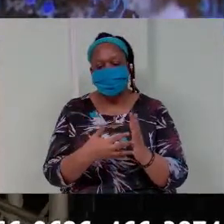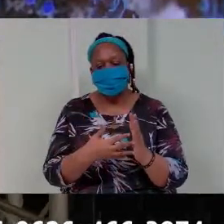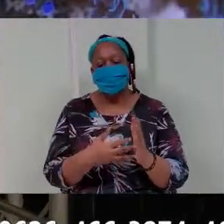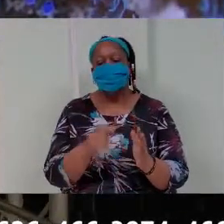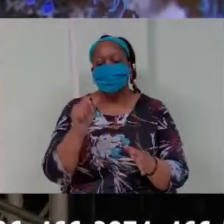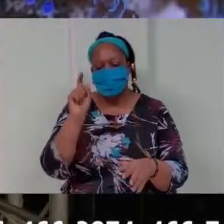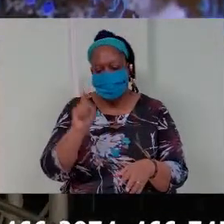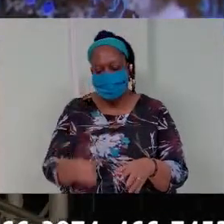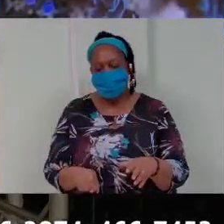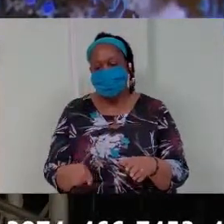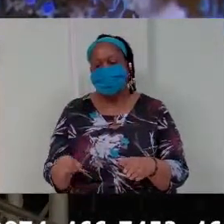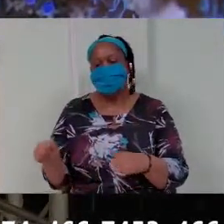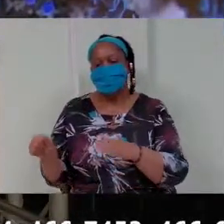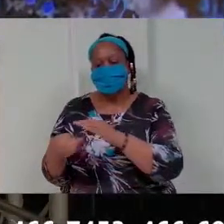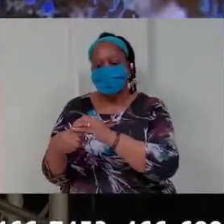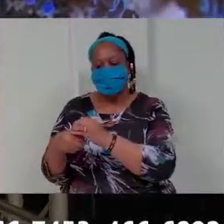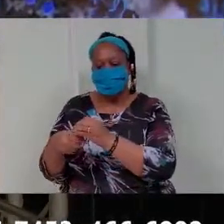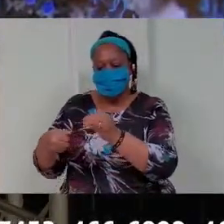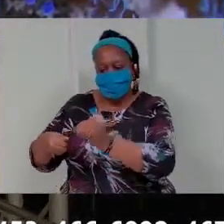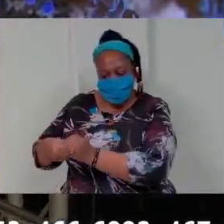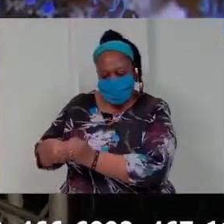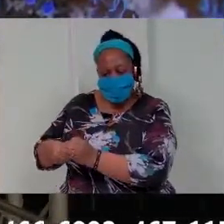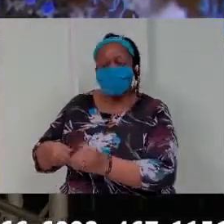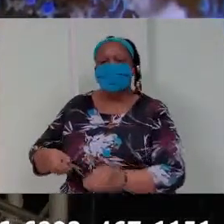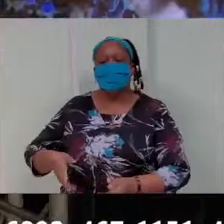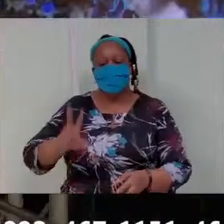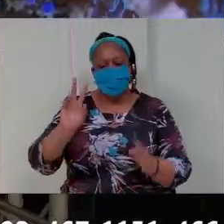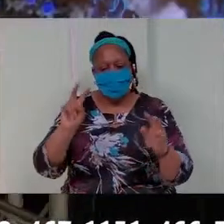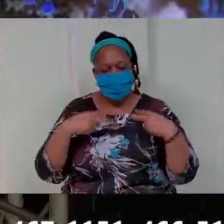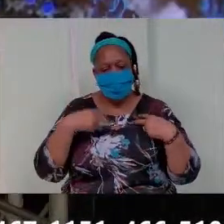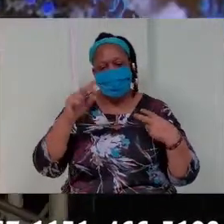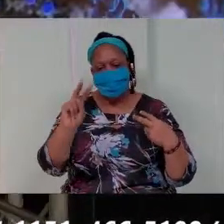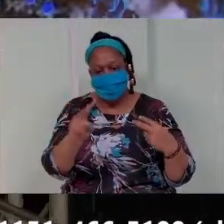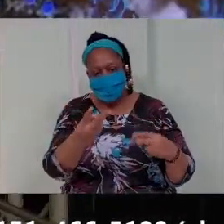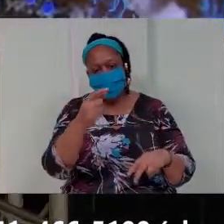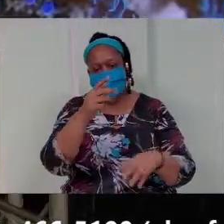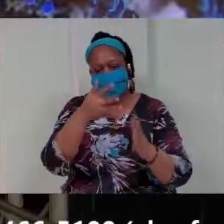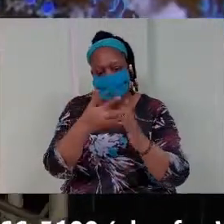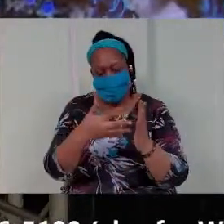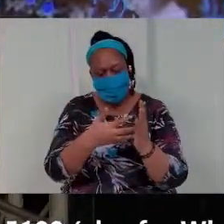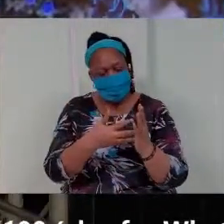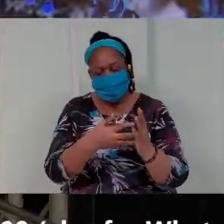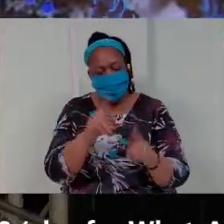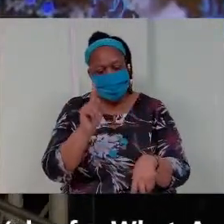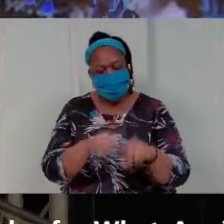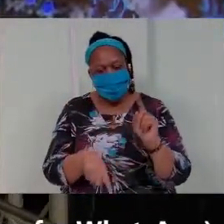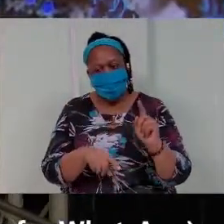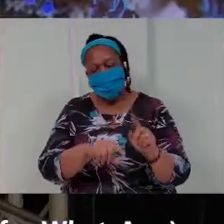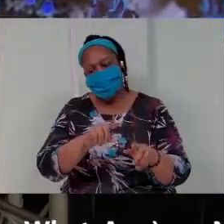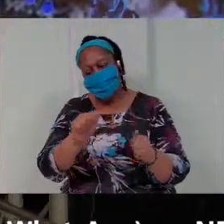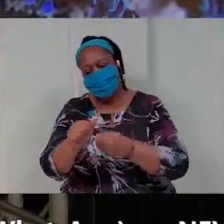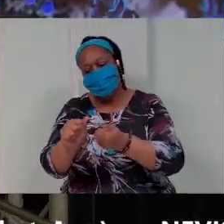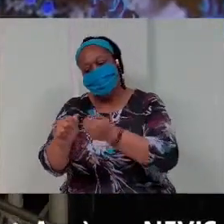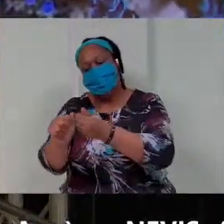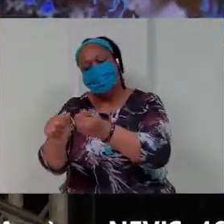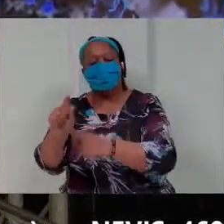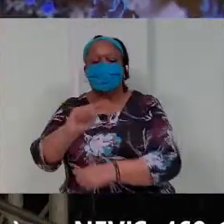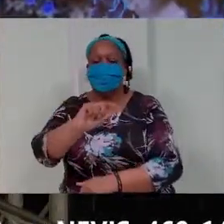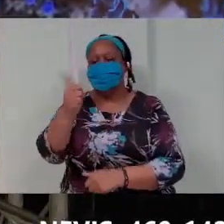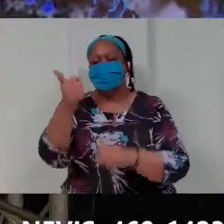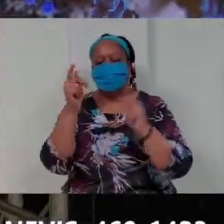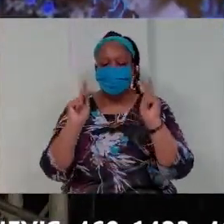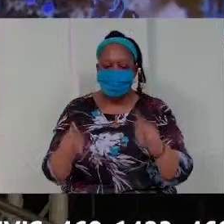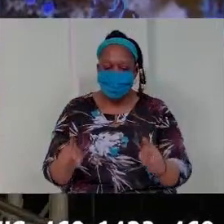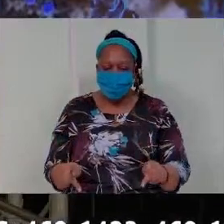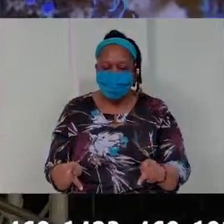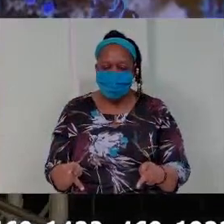for at least 7 days and have a second test before they're released. So we can't follow the crowd. We have to do exactly what is right for us. Thank